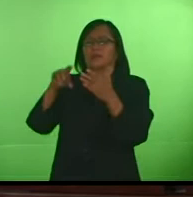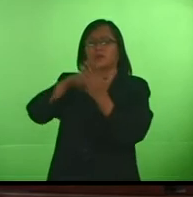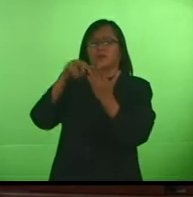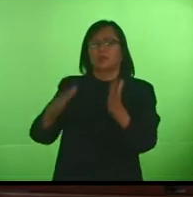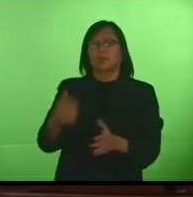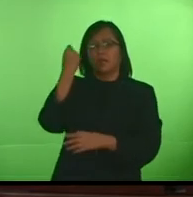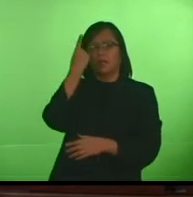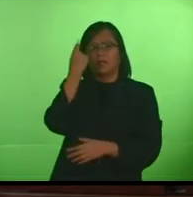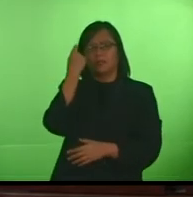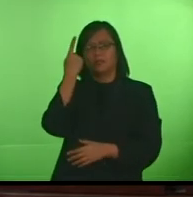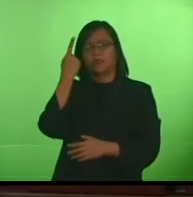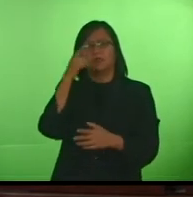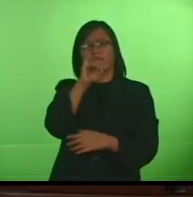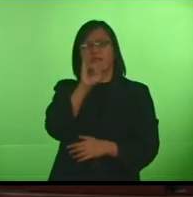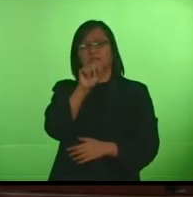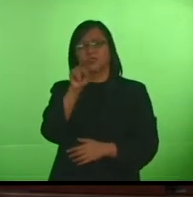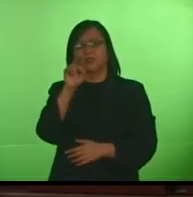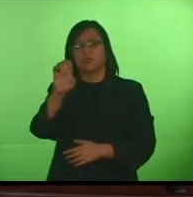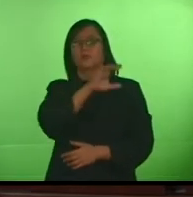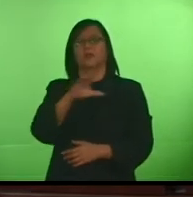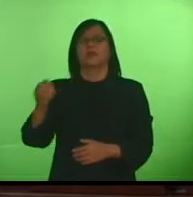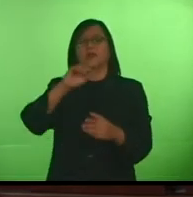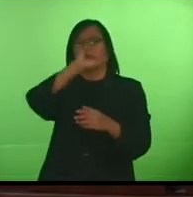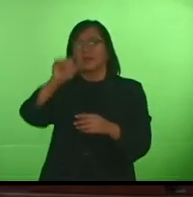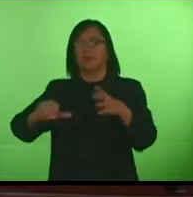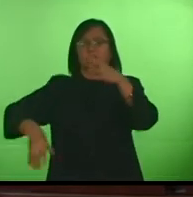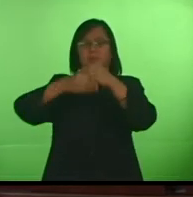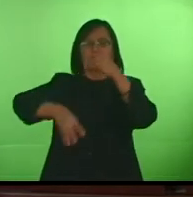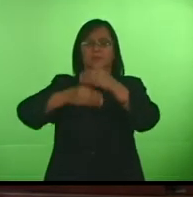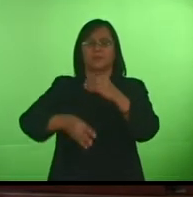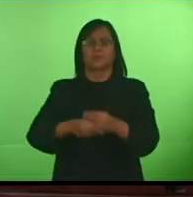them for any assertions that you may make later on.